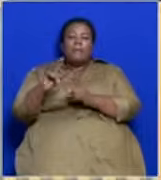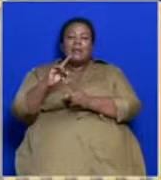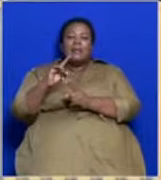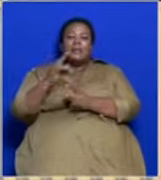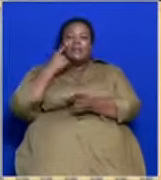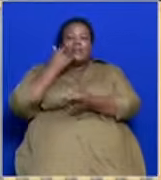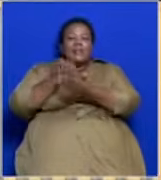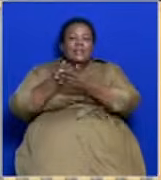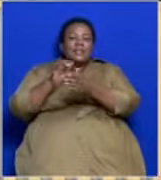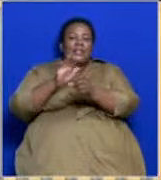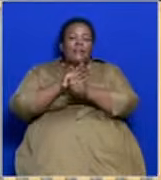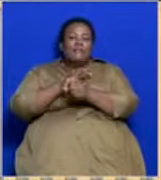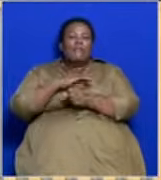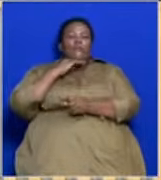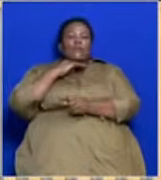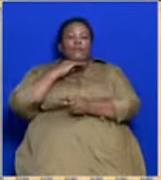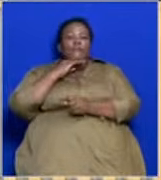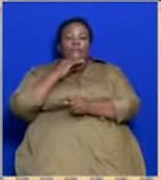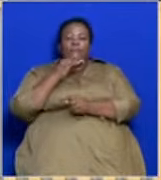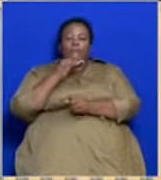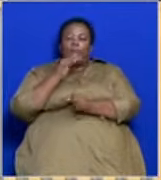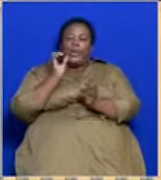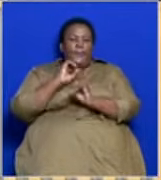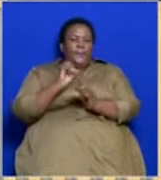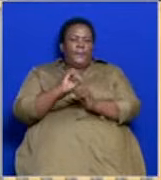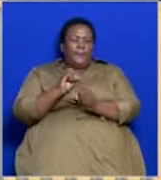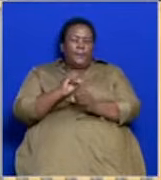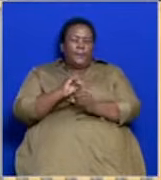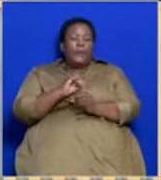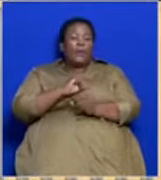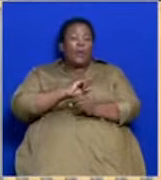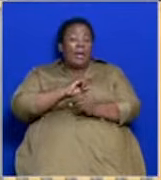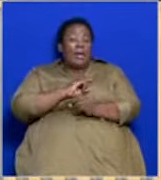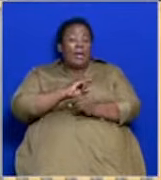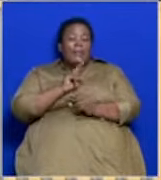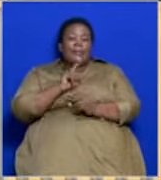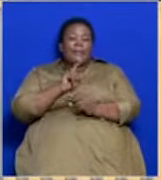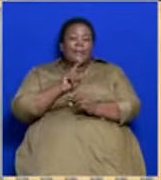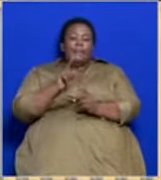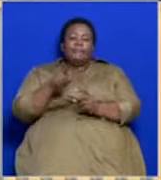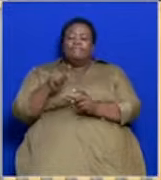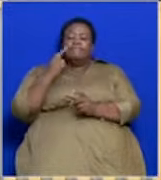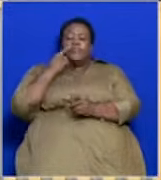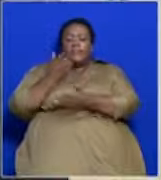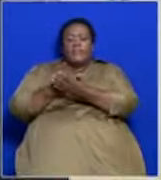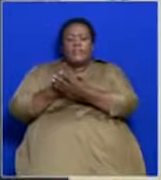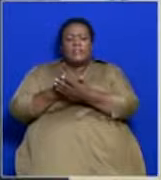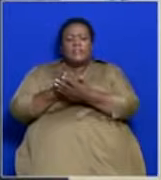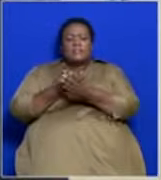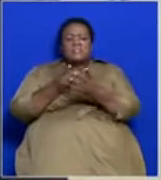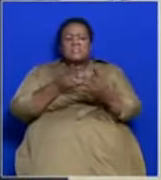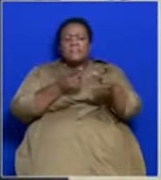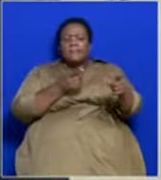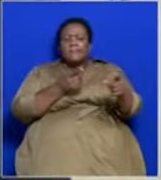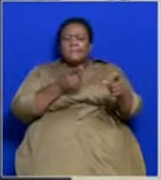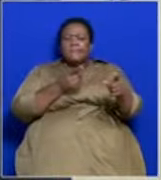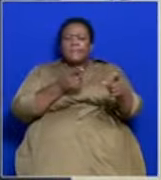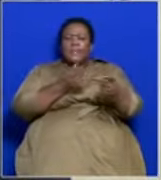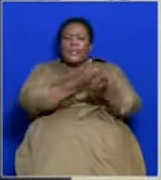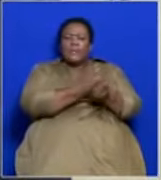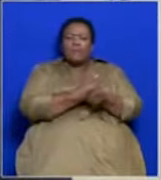This is evident from the fact that the exhibits contained in the truck were not recorded in the SAPS